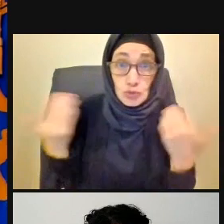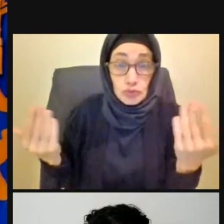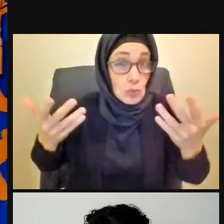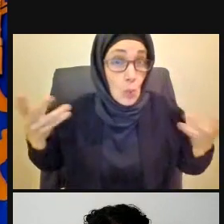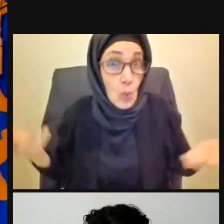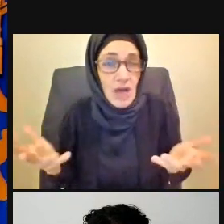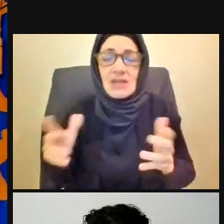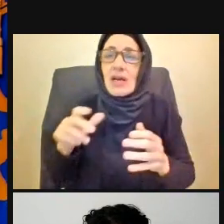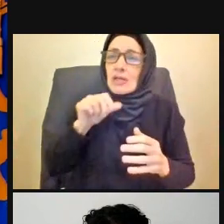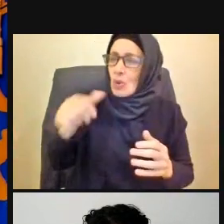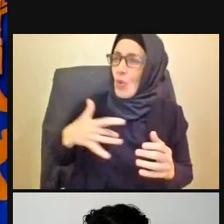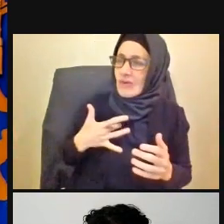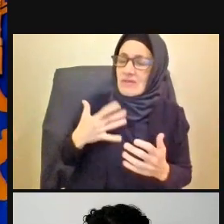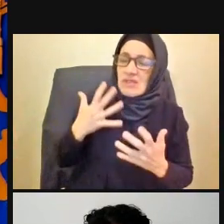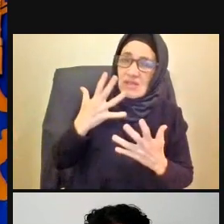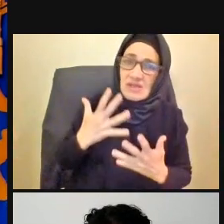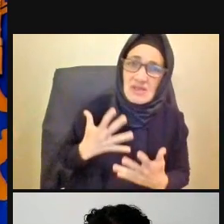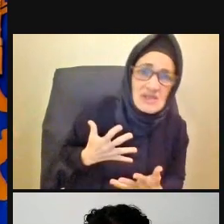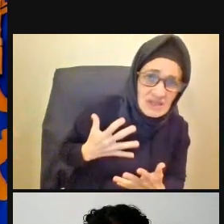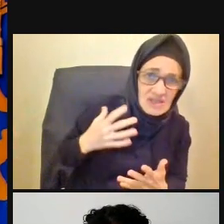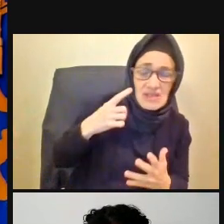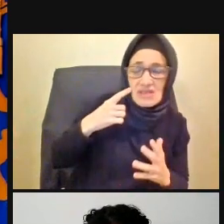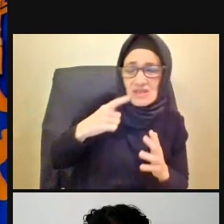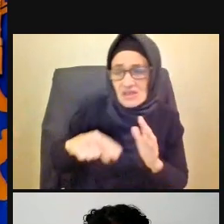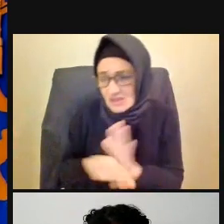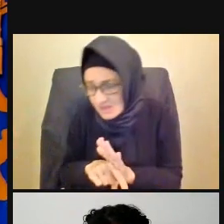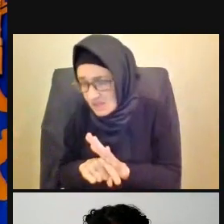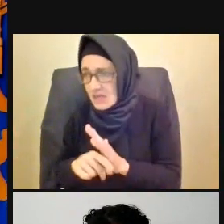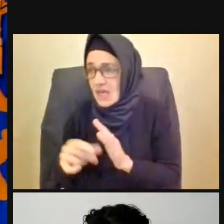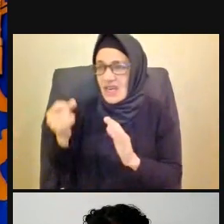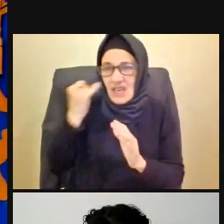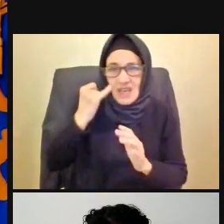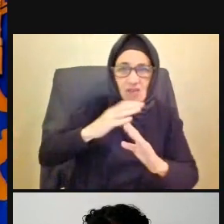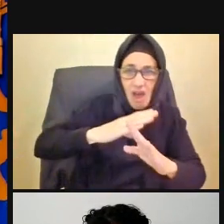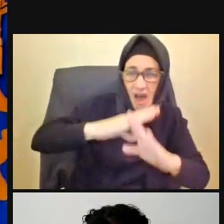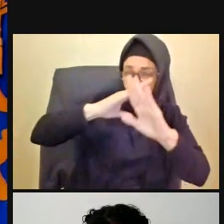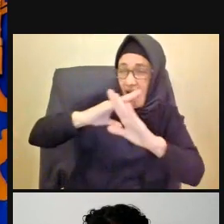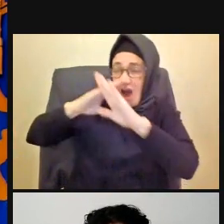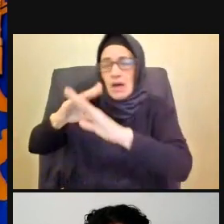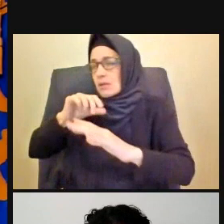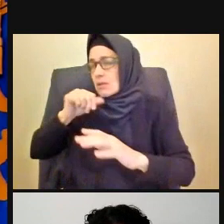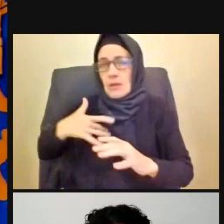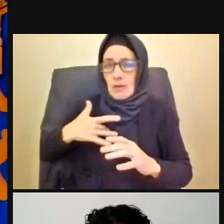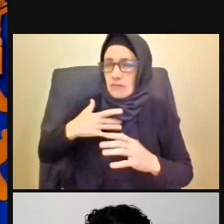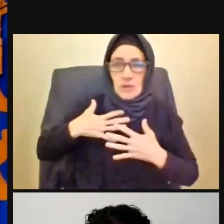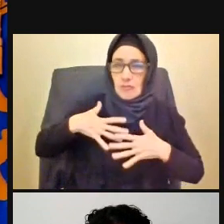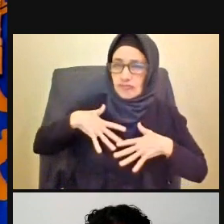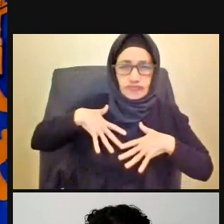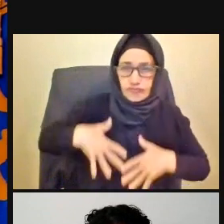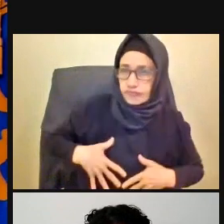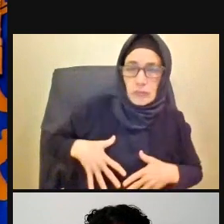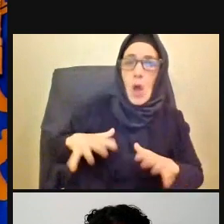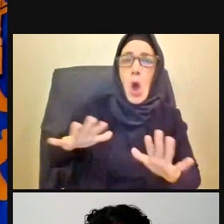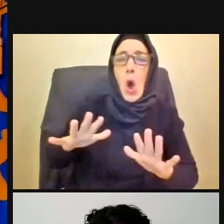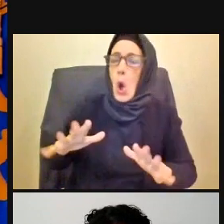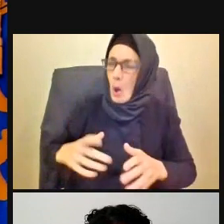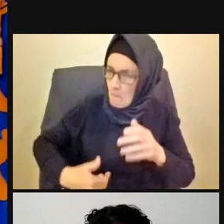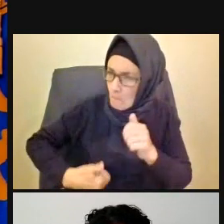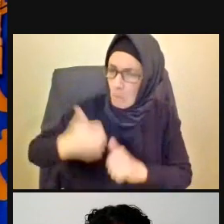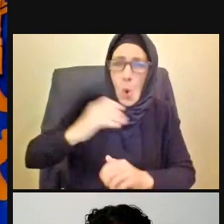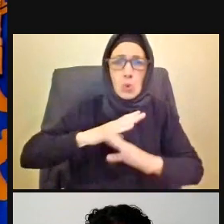discouraged by the obstacles. Most obstacles are surmountable. There are very few